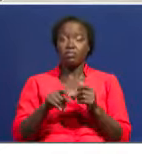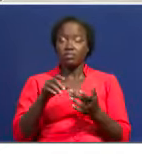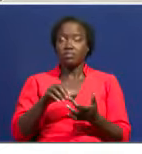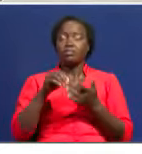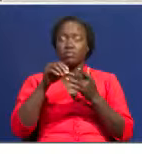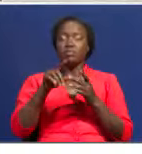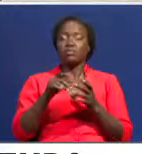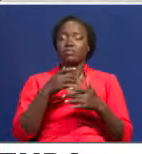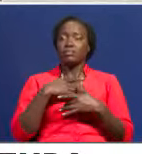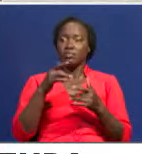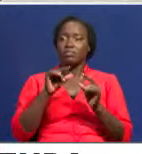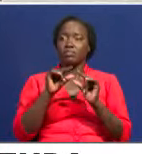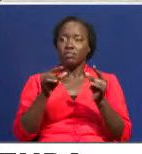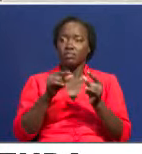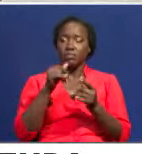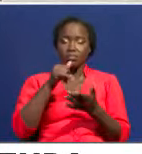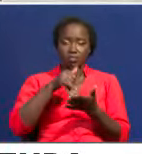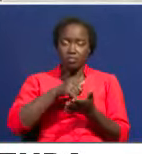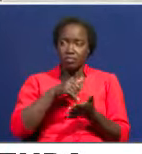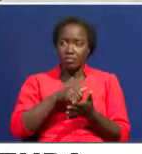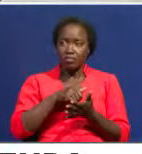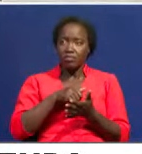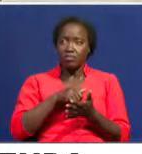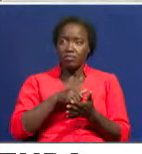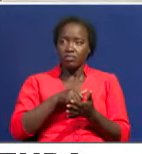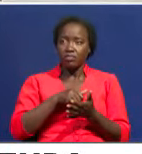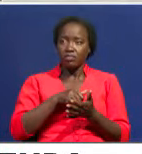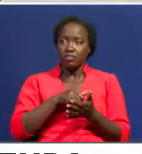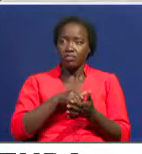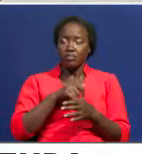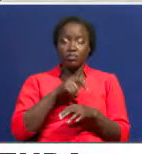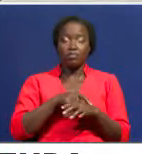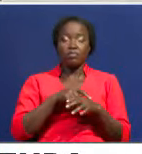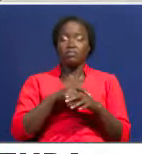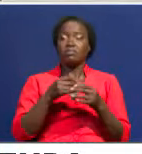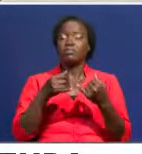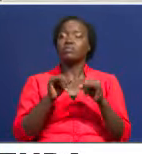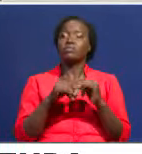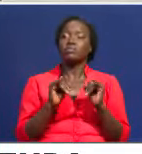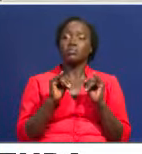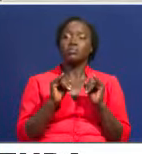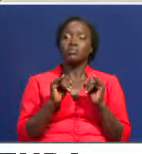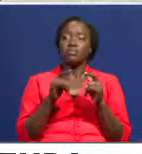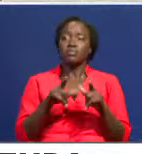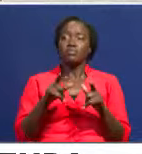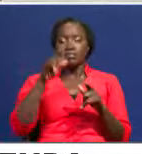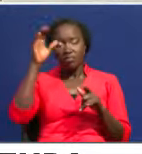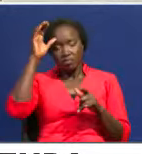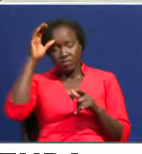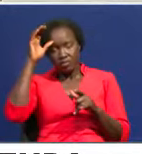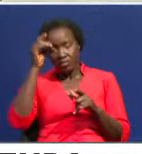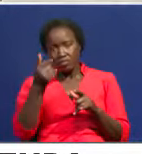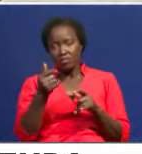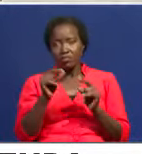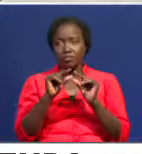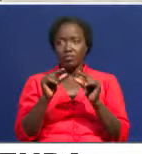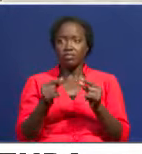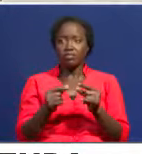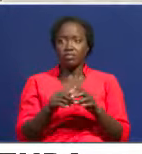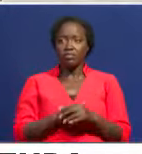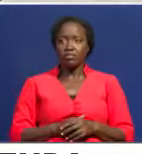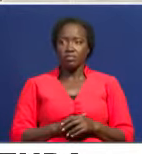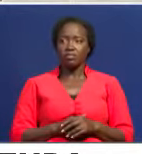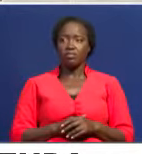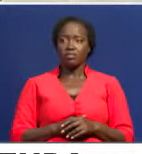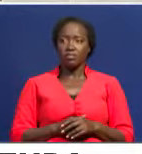interest groups to be factored in. I call upon the government, when that is being implemented, let them consider the minority